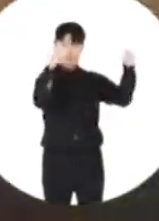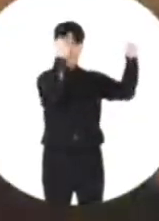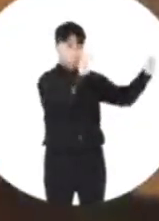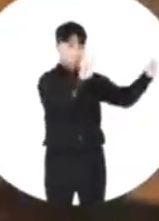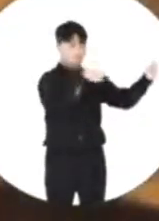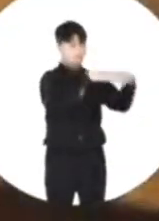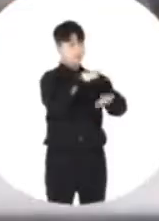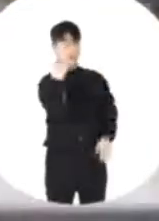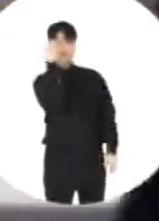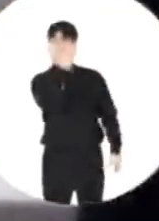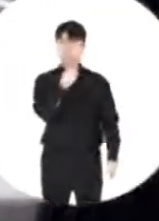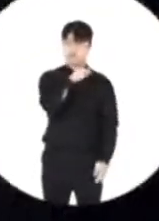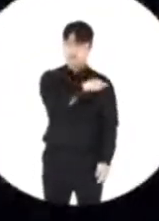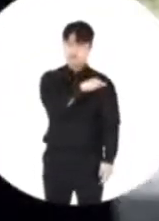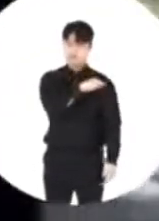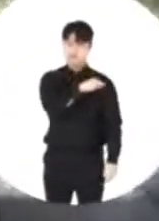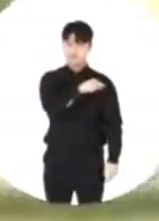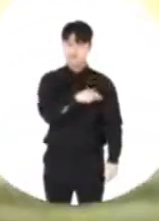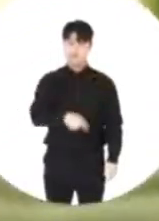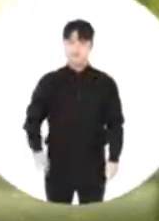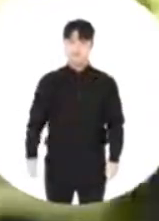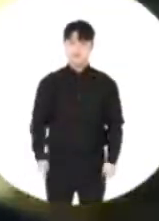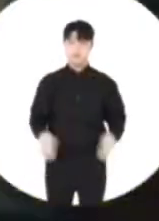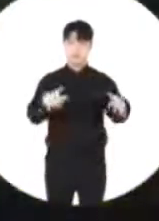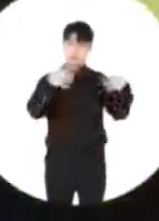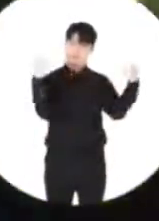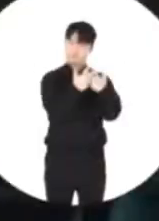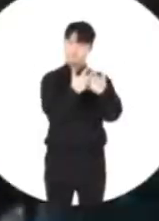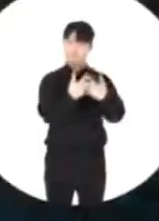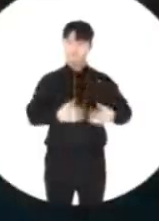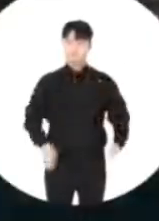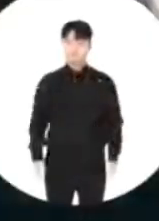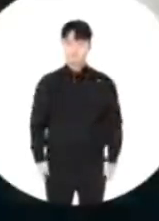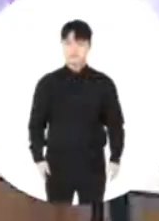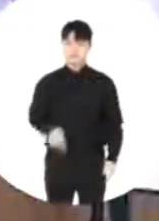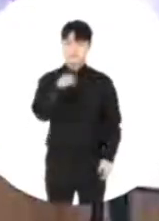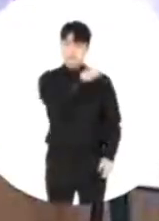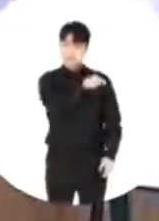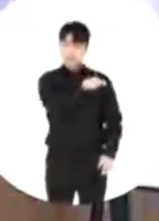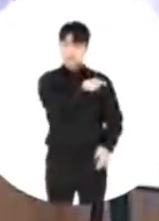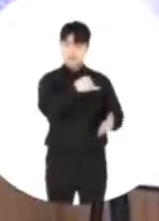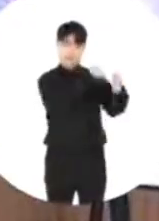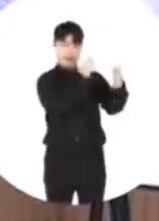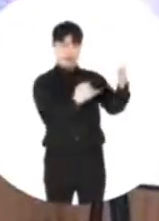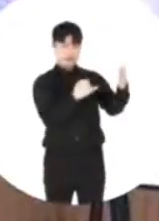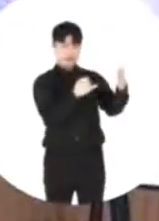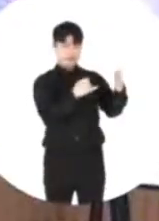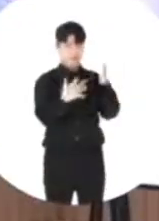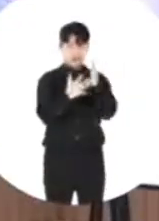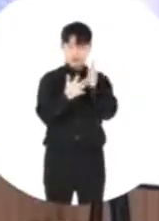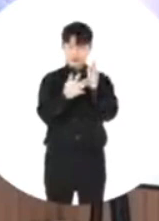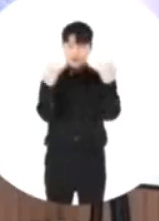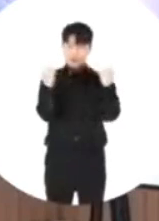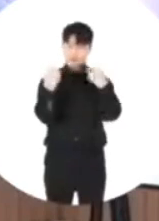beautifully into any decor while offering brilliant QLED picture. The Serif will continue